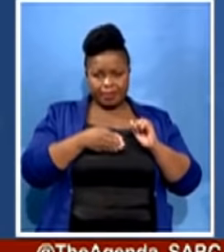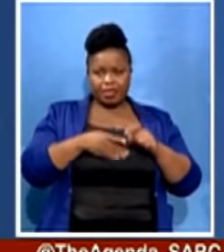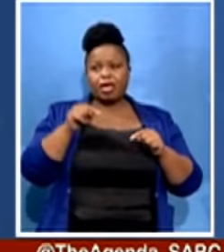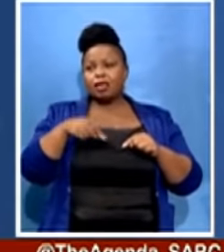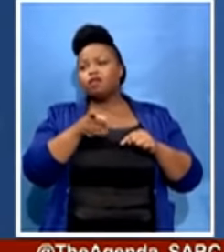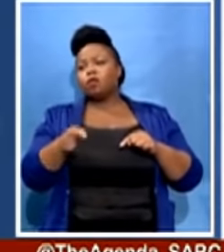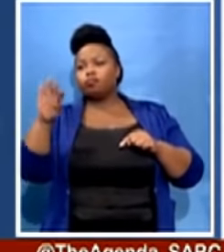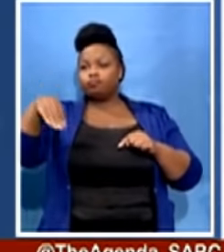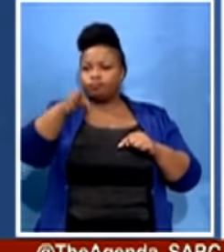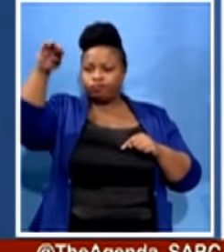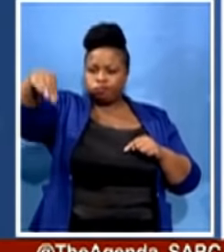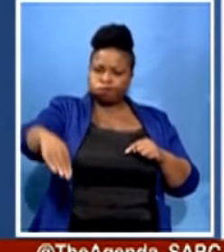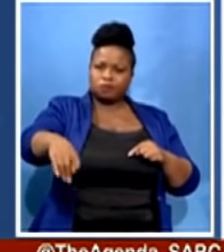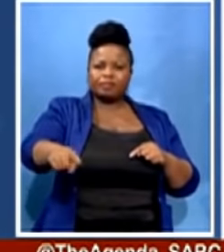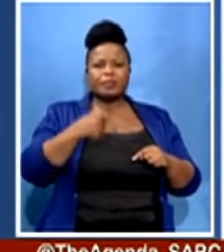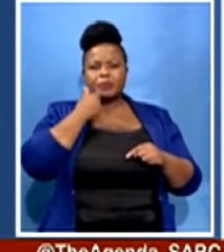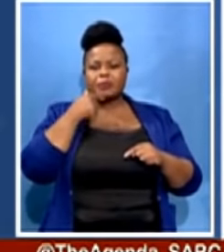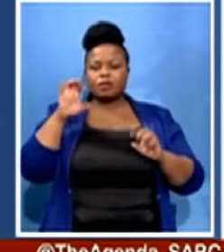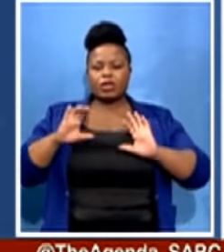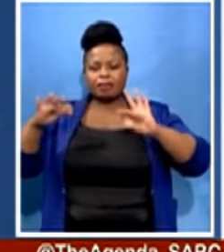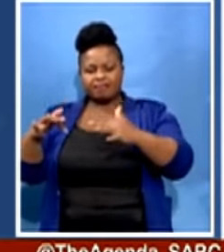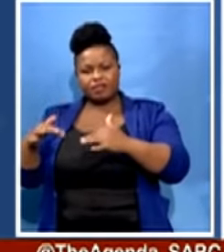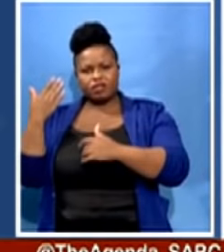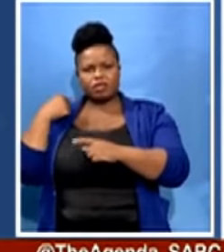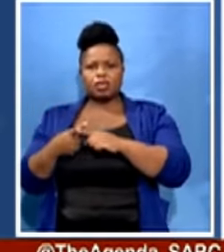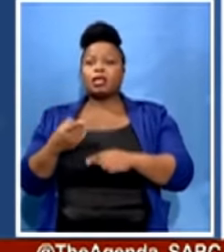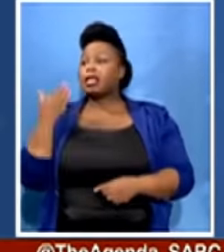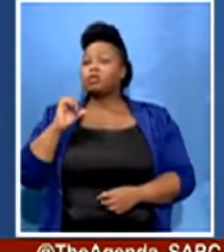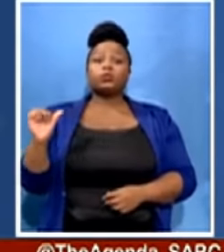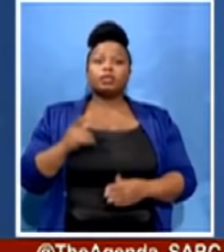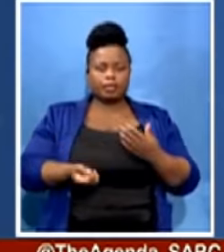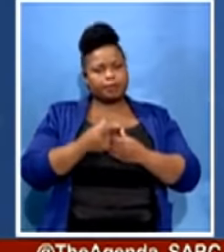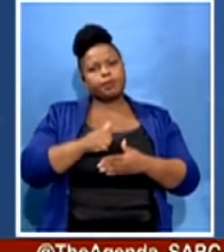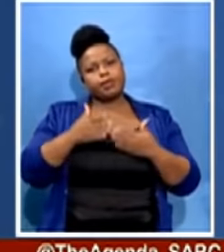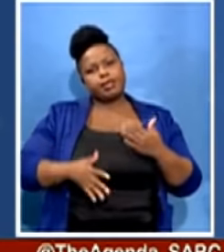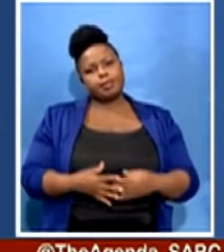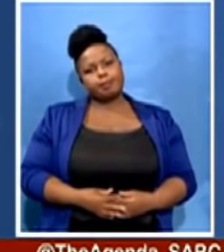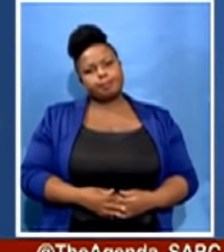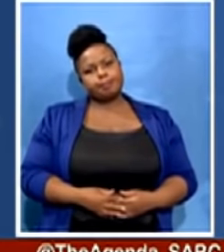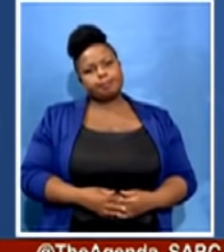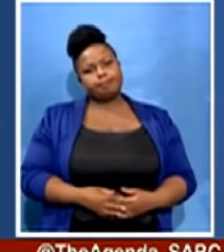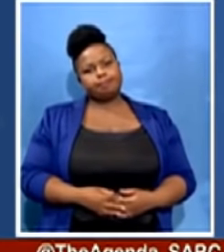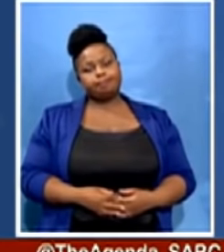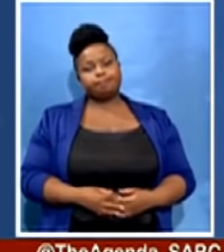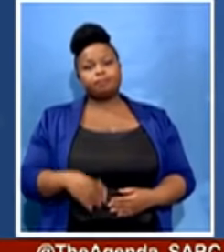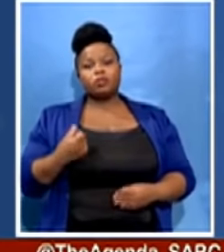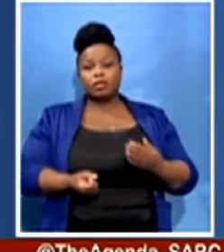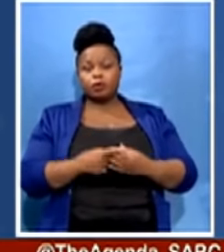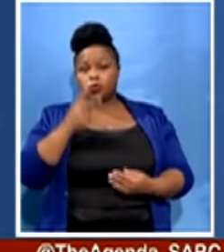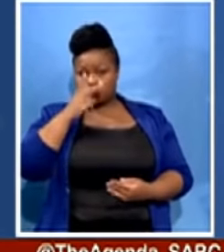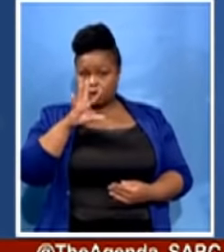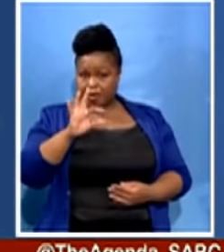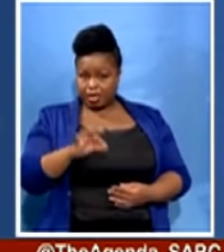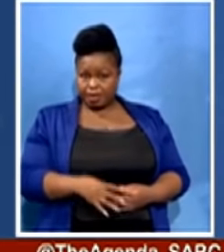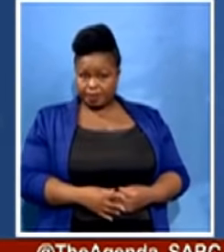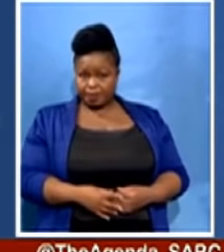day? Last week. No, it had taken place over the weekend. Oh, it took place. We saw it on Monday. Yeah. Right. Okay, so that's